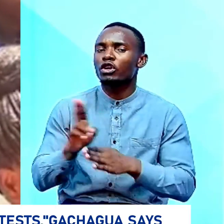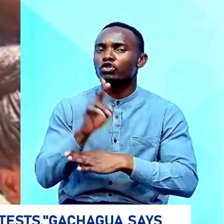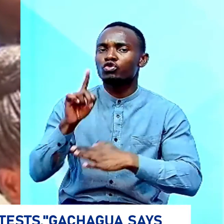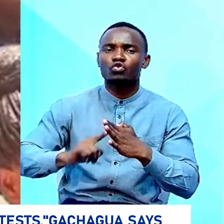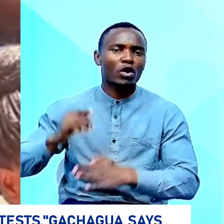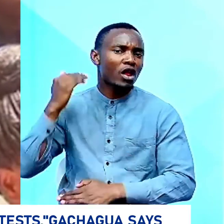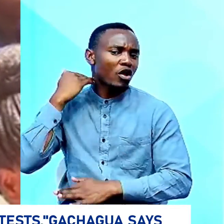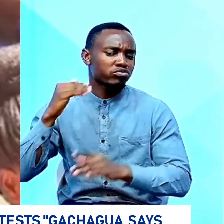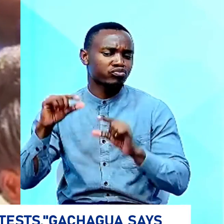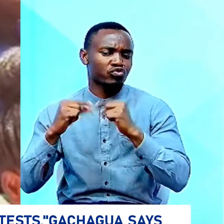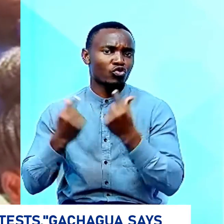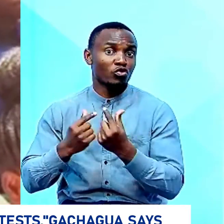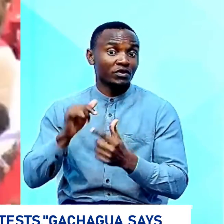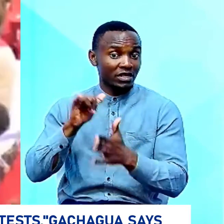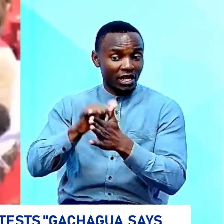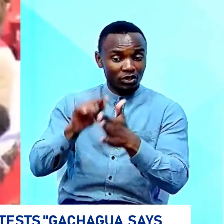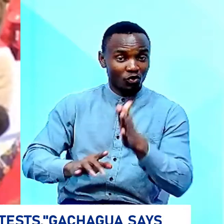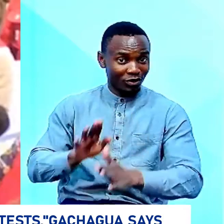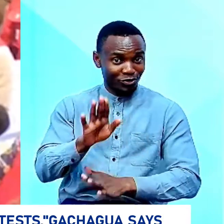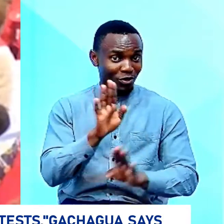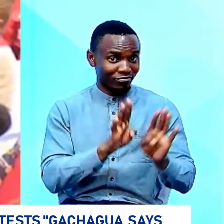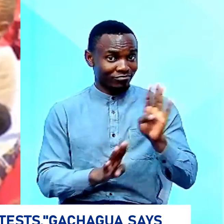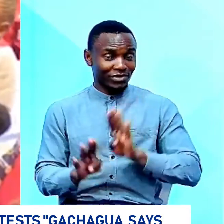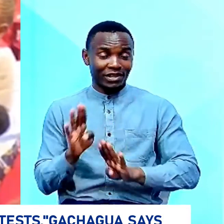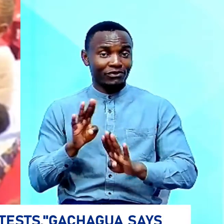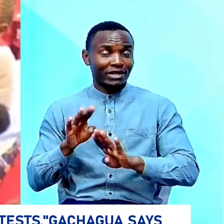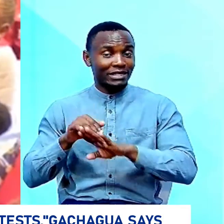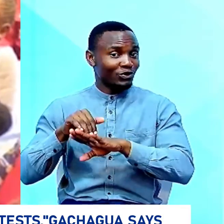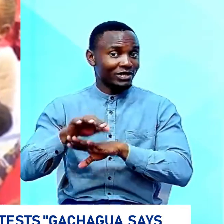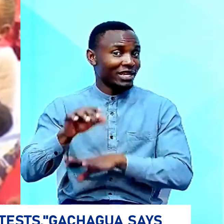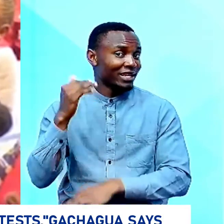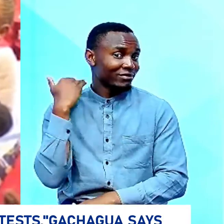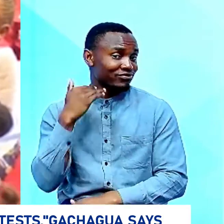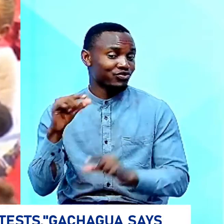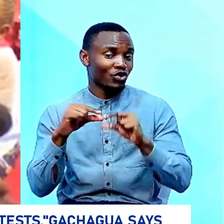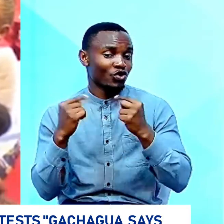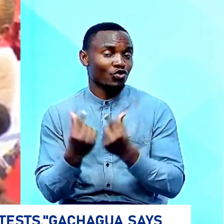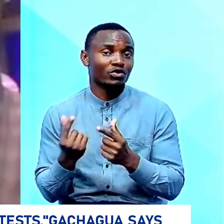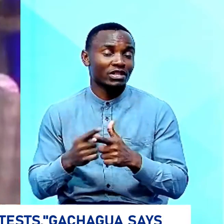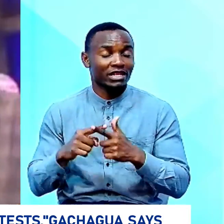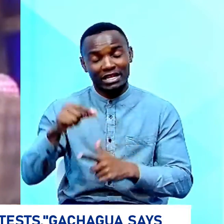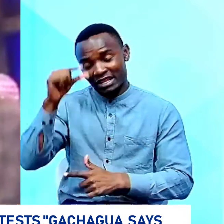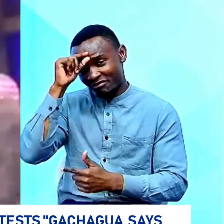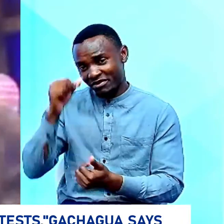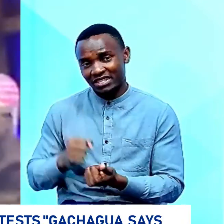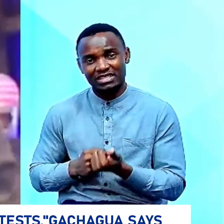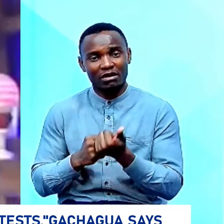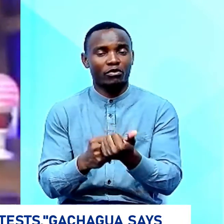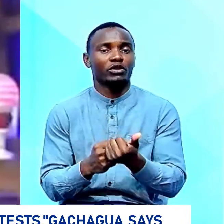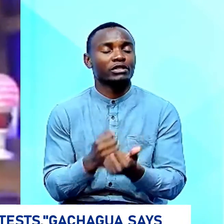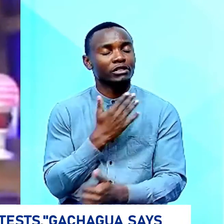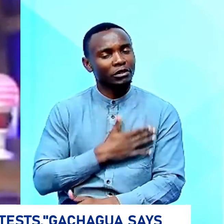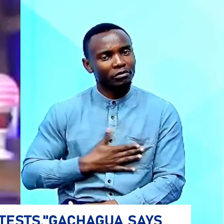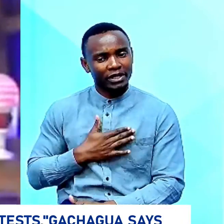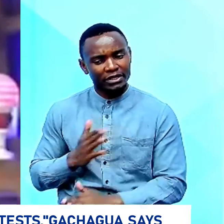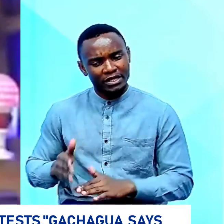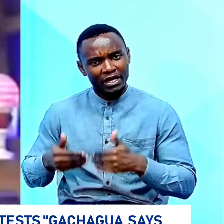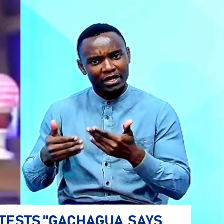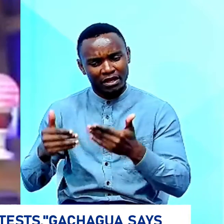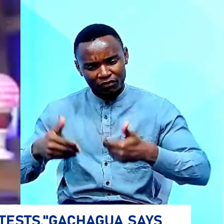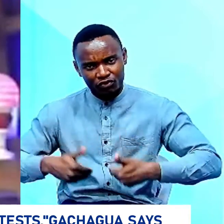sasa hiyo ndio imekuwa tabia yenu. Mnatumia goons na serikali inawasindikiza. Ningependa mupatie vijana wa Kenya